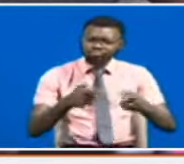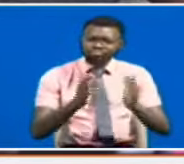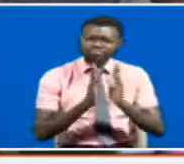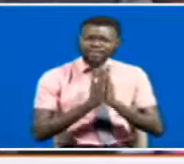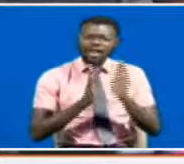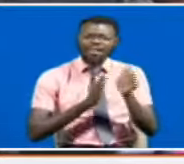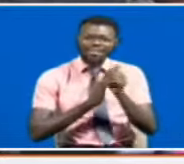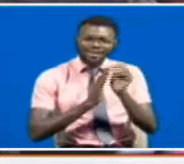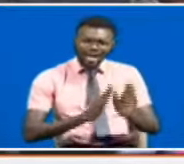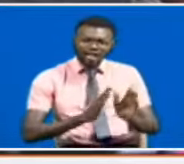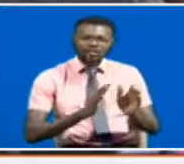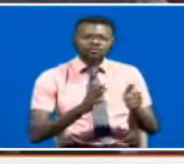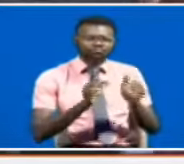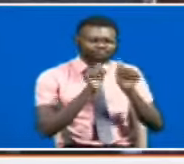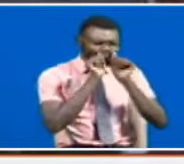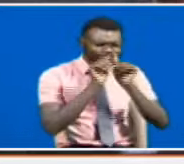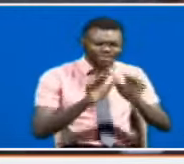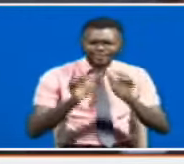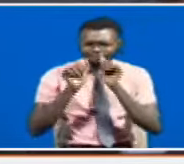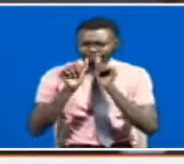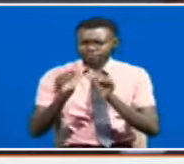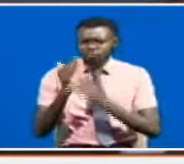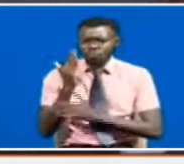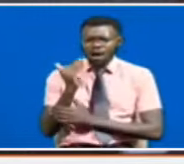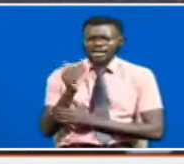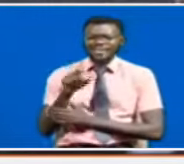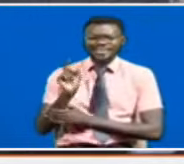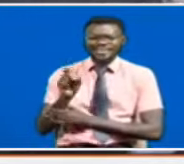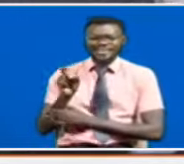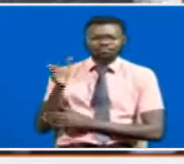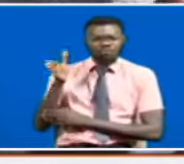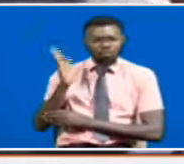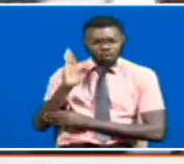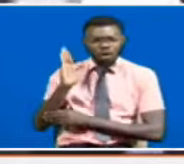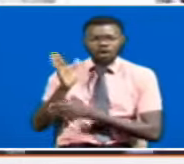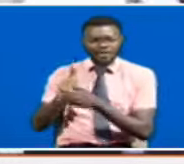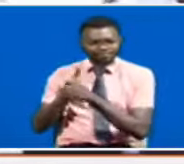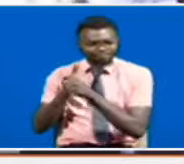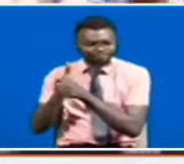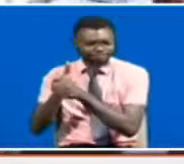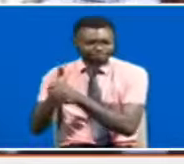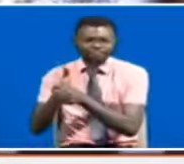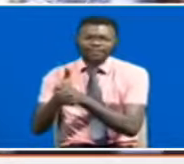our leaders, because they need God's leading. They